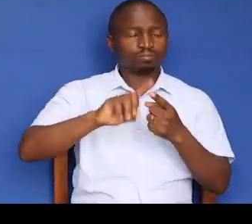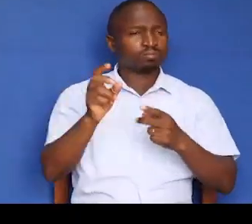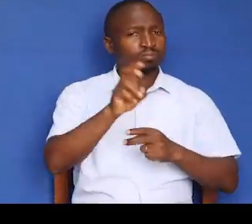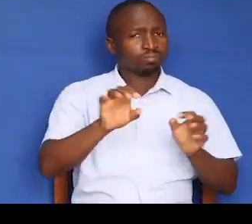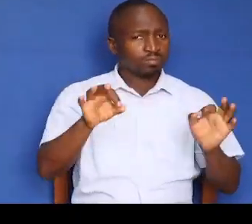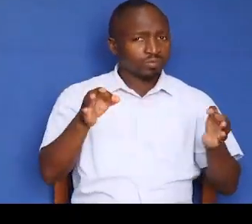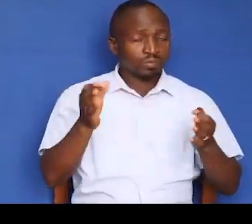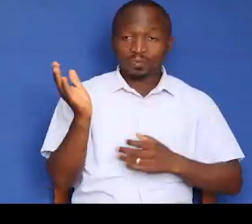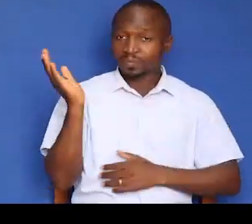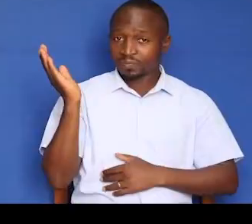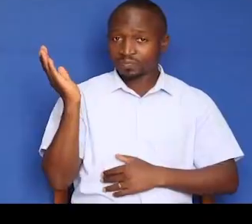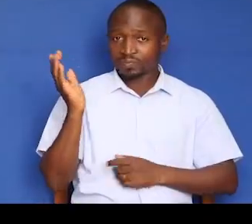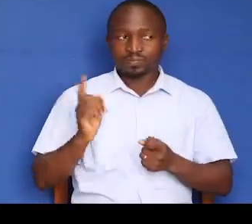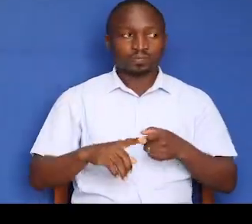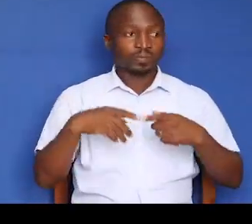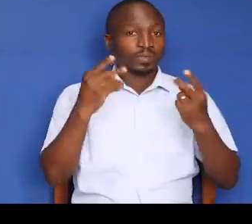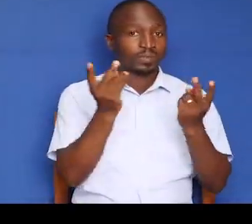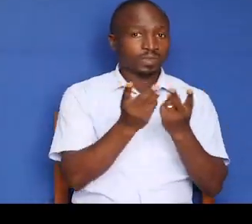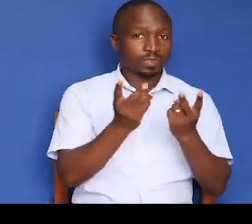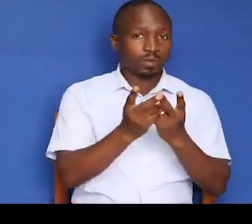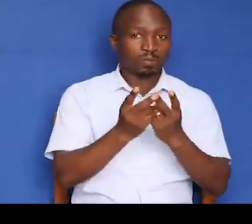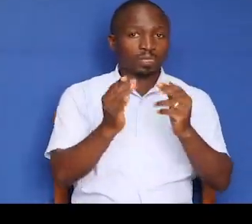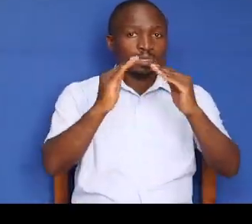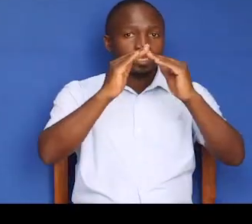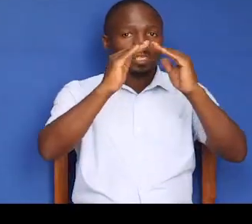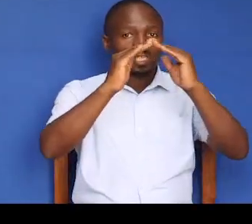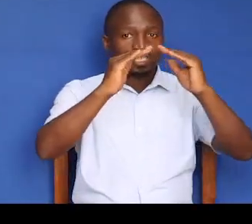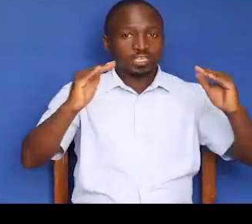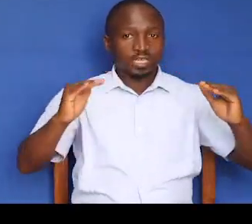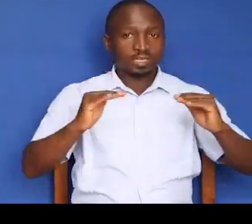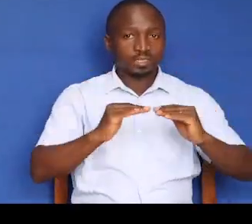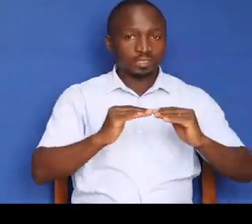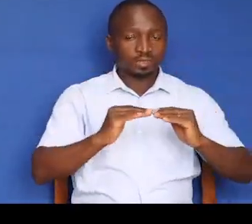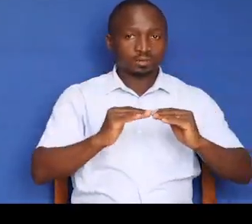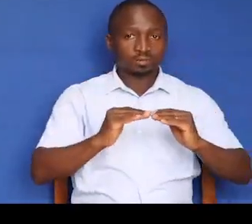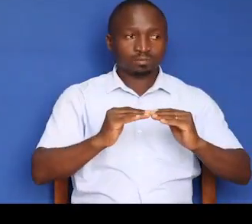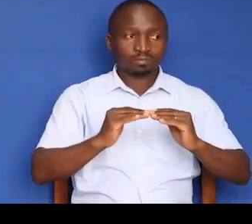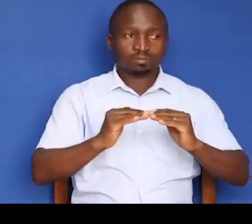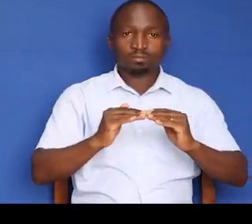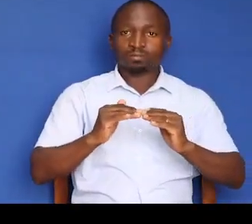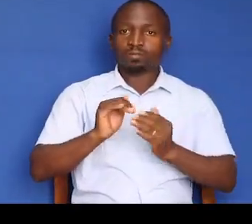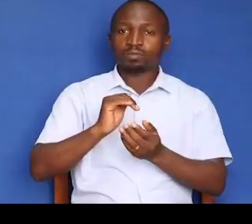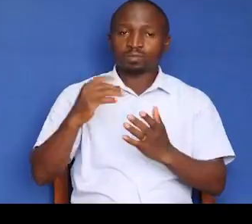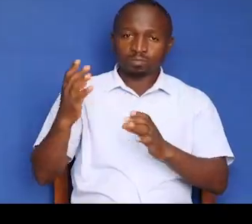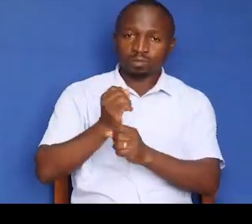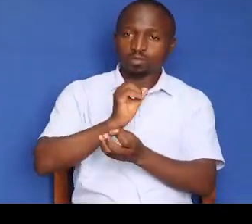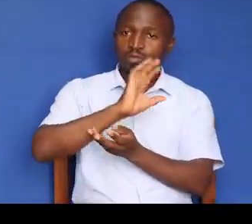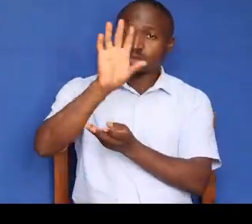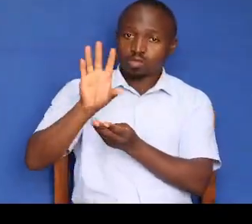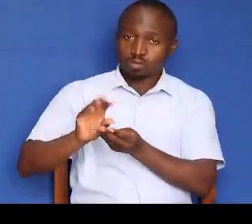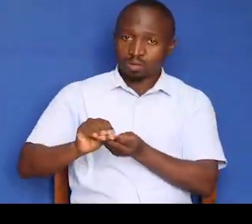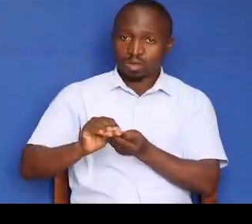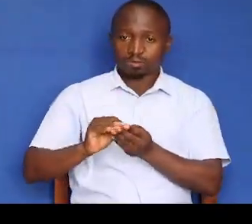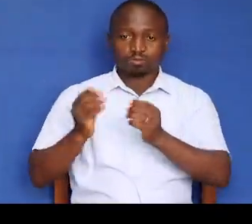Marginal revenue is equal to change in total revenue over change in